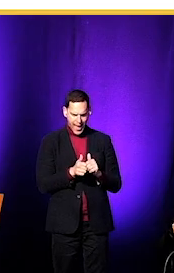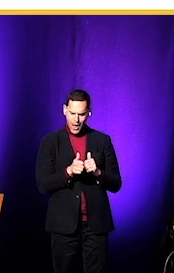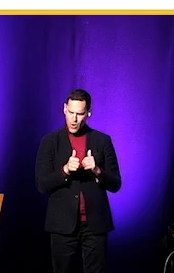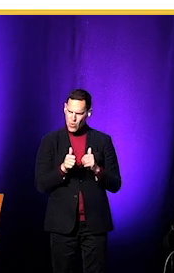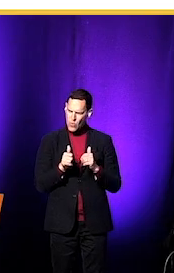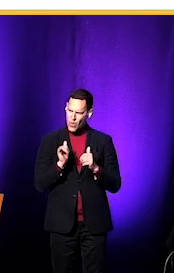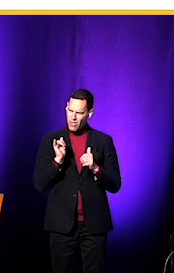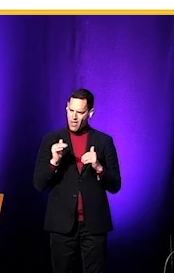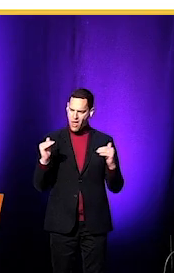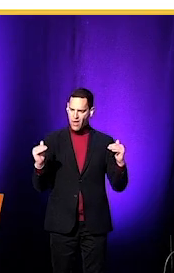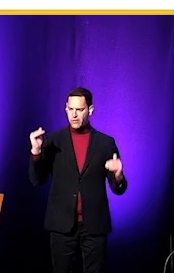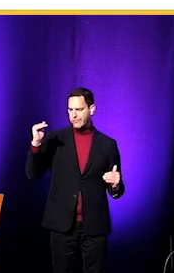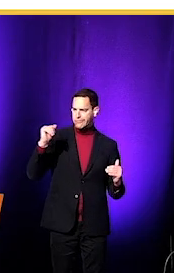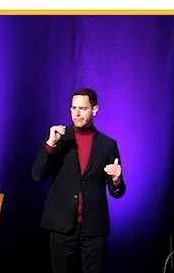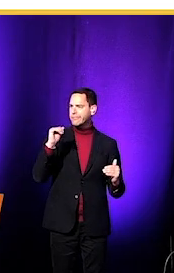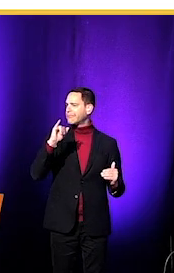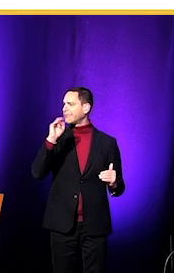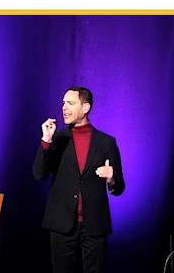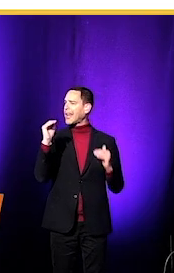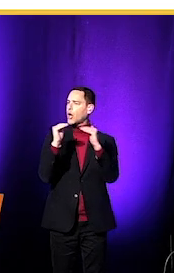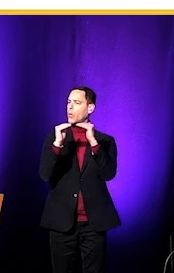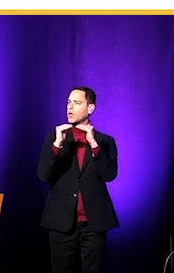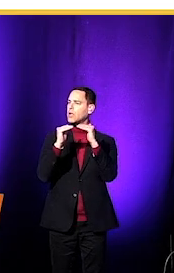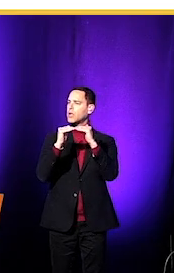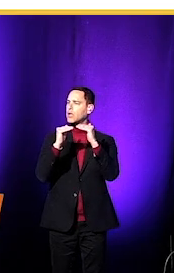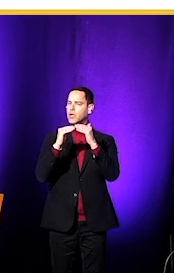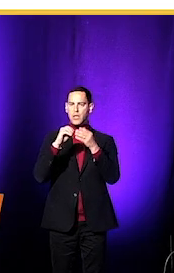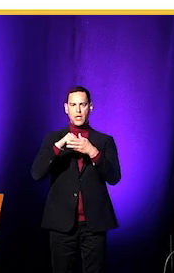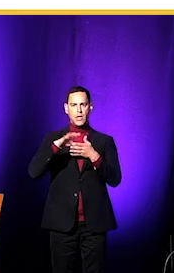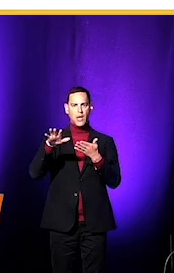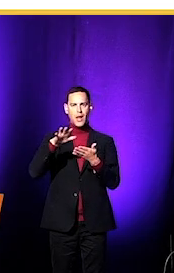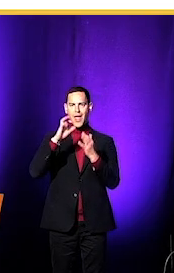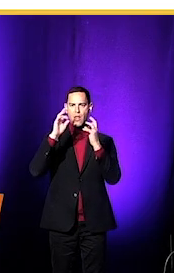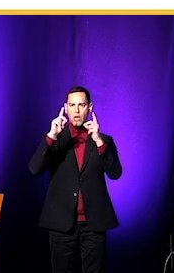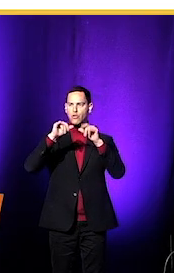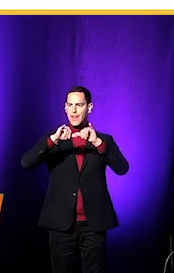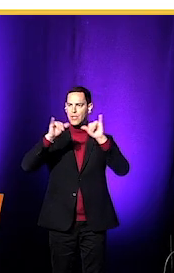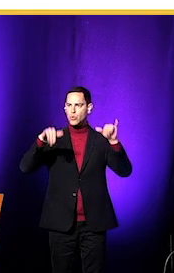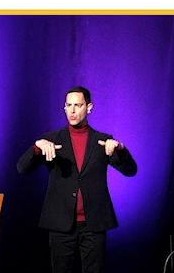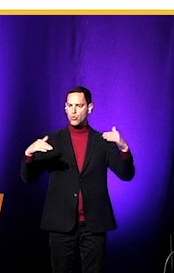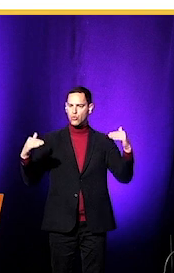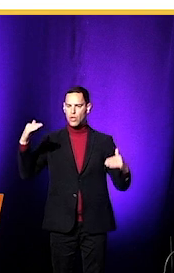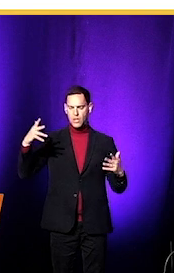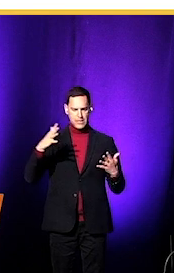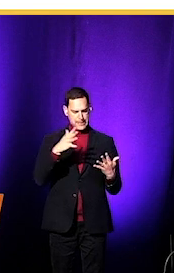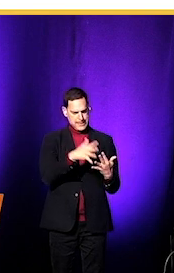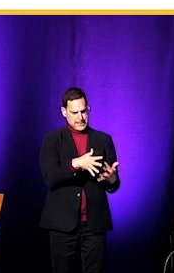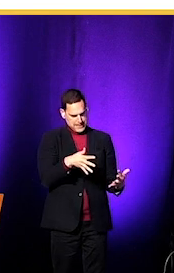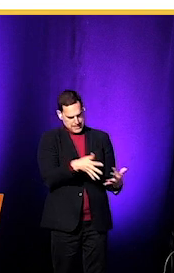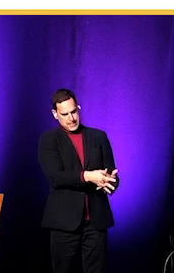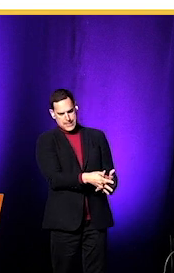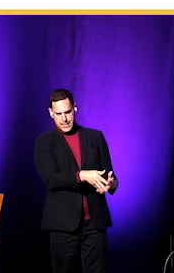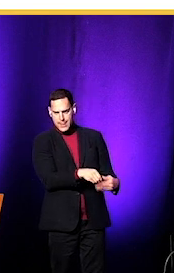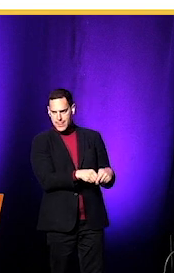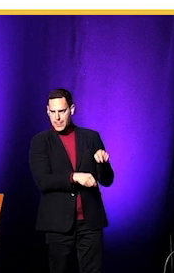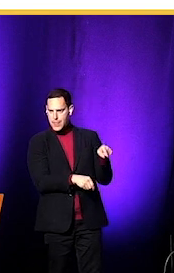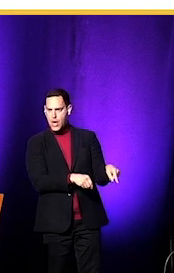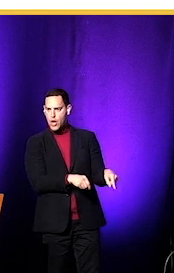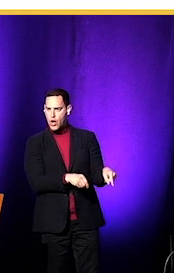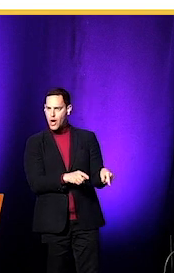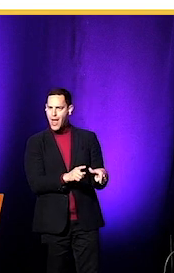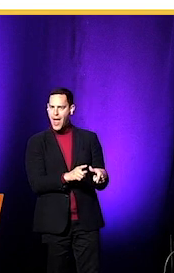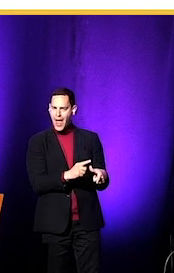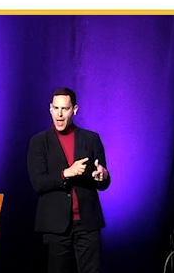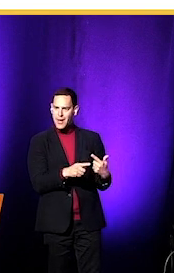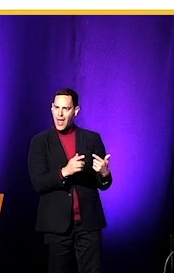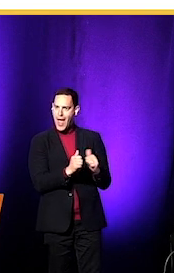inequity gets made in these educational institutions. And there's so much more about being a company town. But I wanted to focus, and I'll say